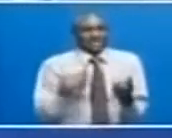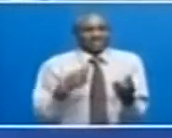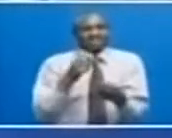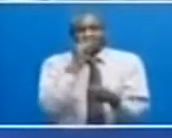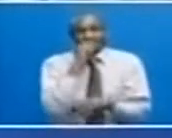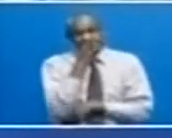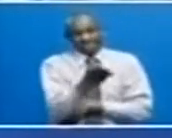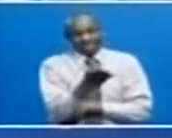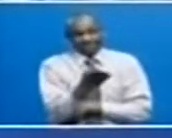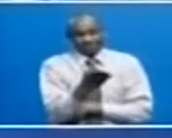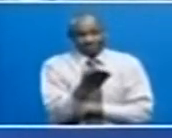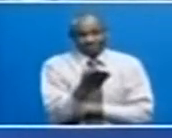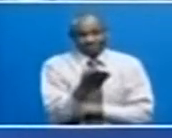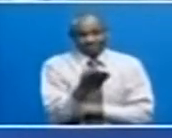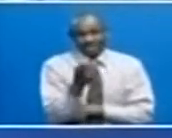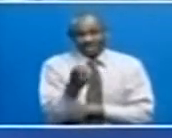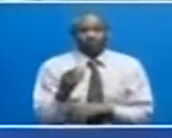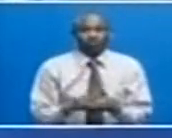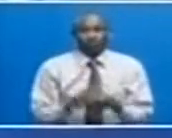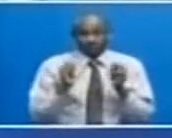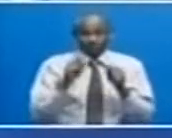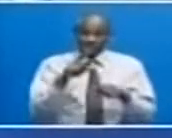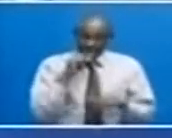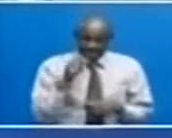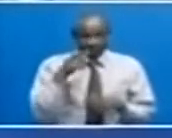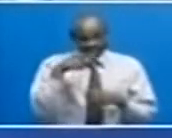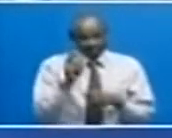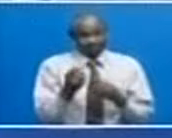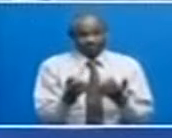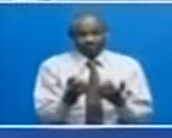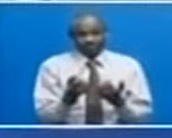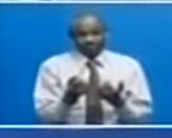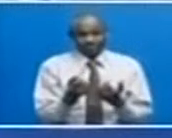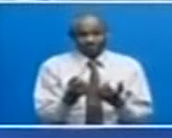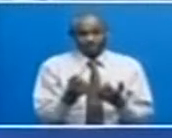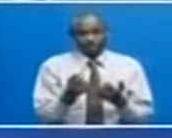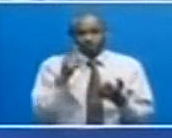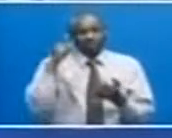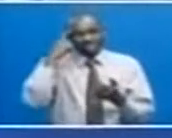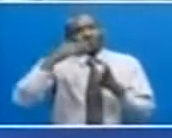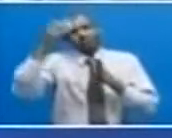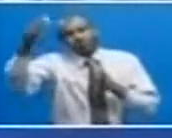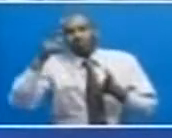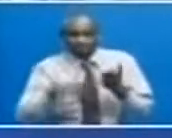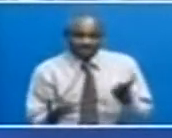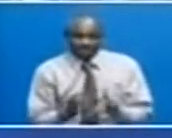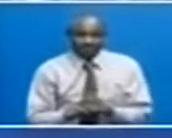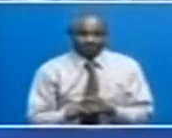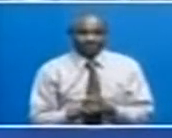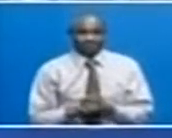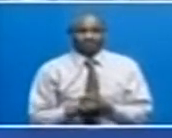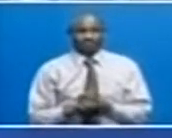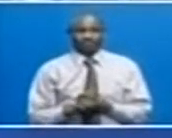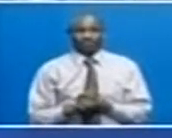multiples when you compare to those in conventional banking. Maybe you can tell us what is driving this and the projections going forward. Okay. I think